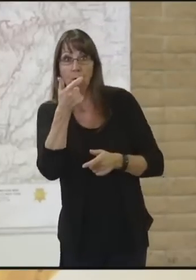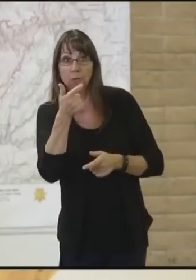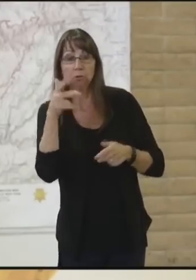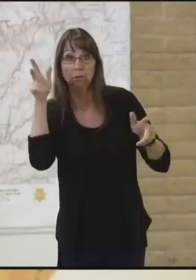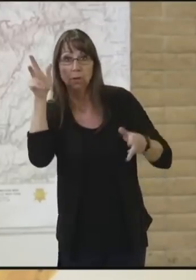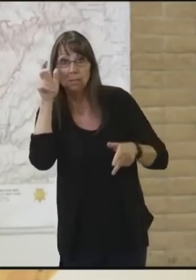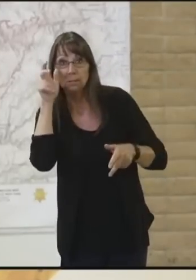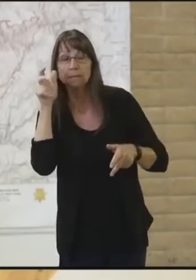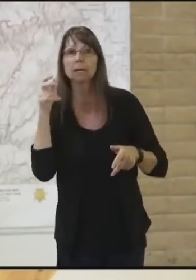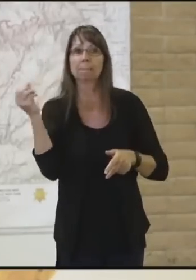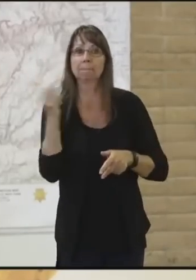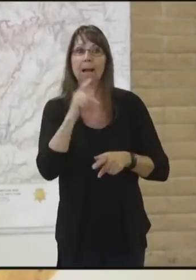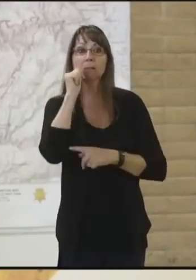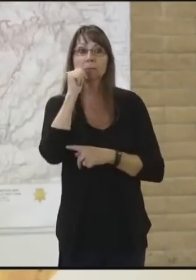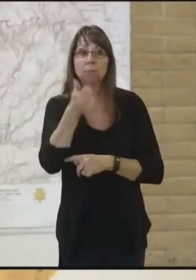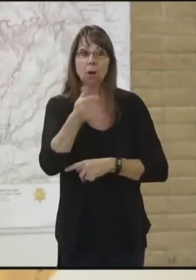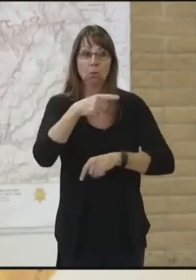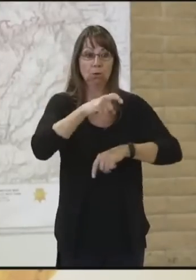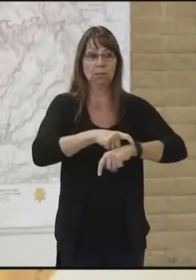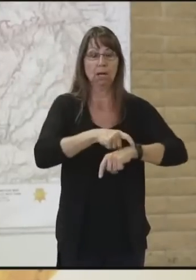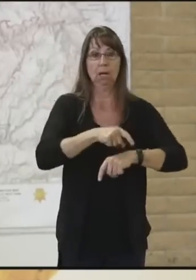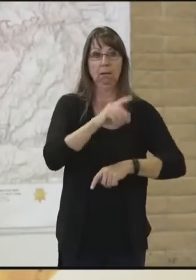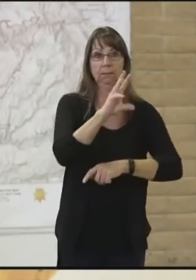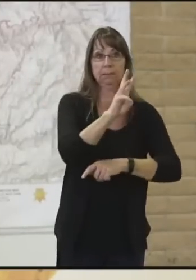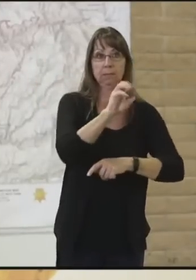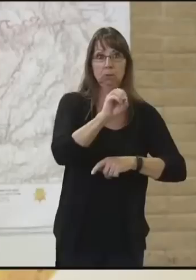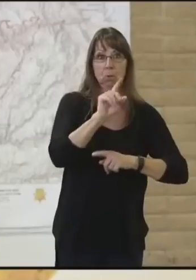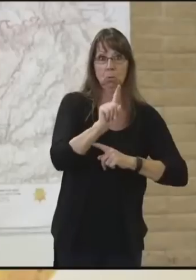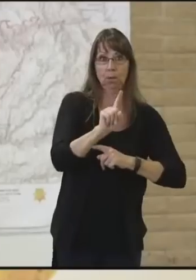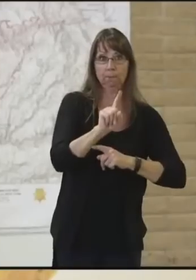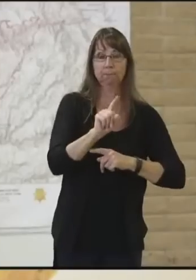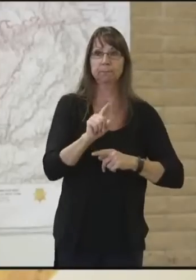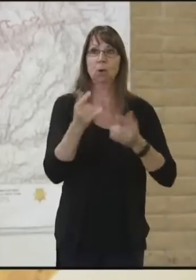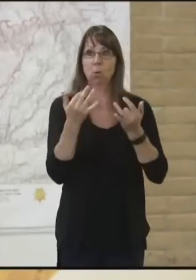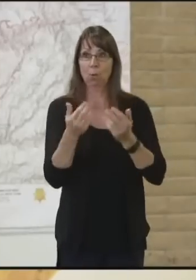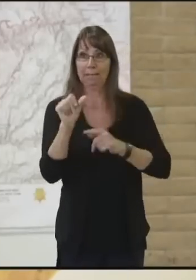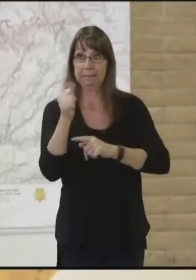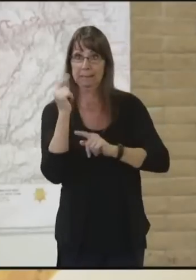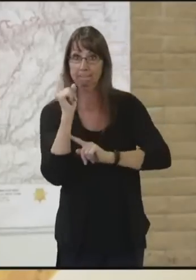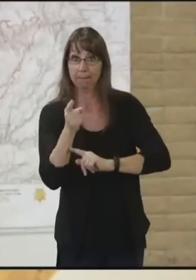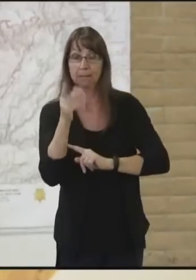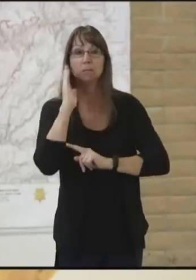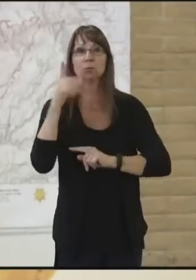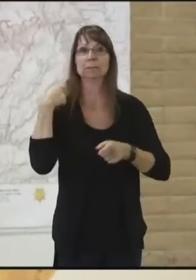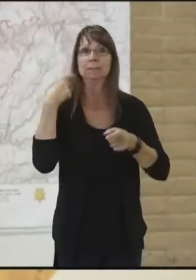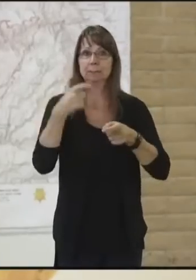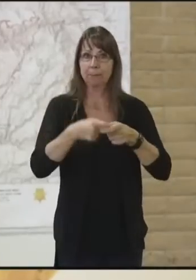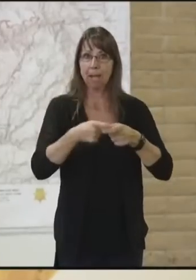6:01. In about 10 minutes, we'll go live with that Spanish language press conference. Thank you very much.